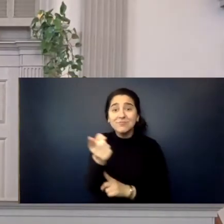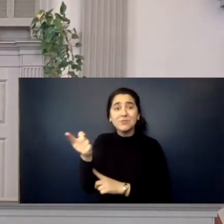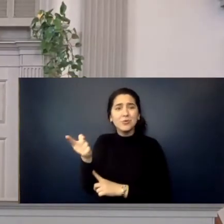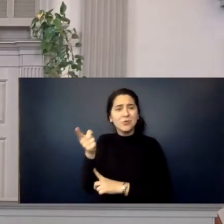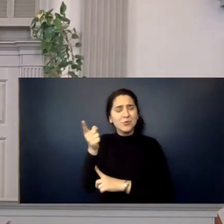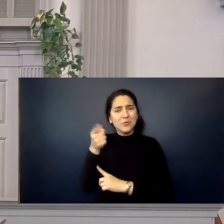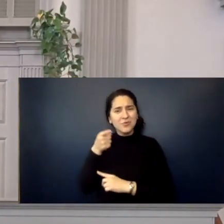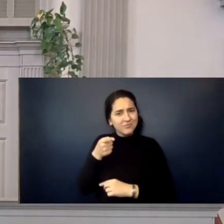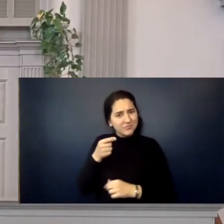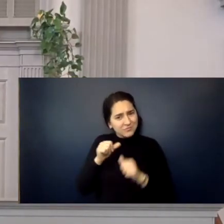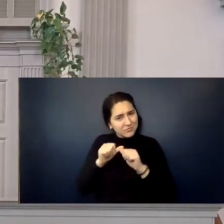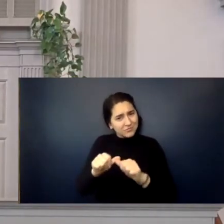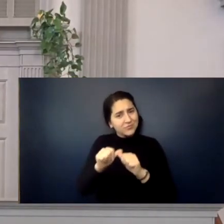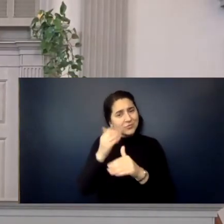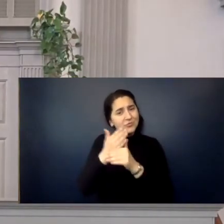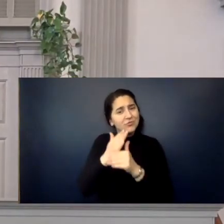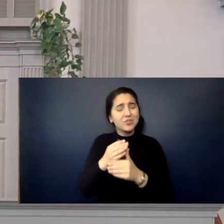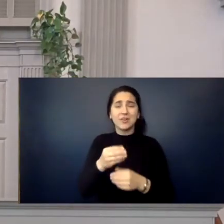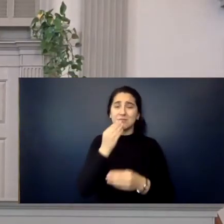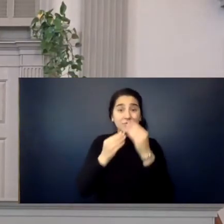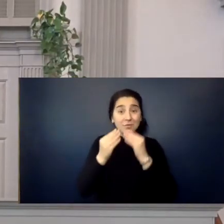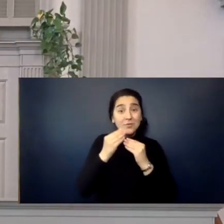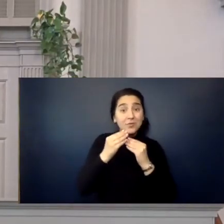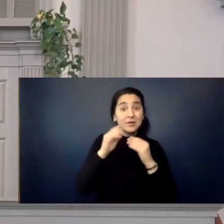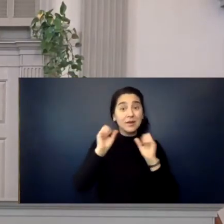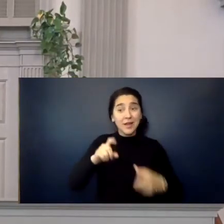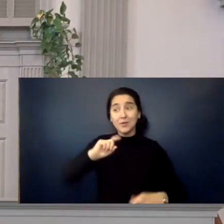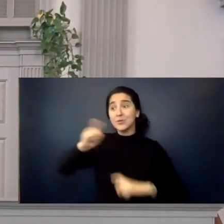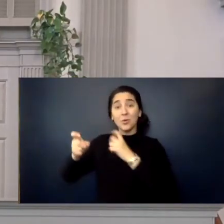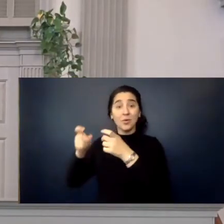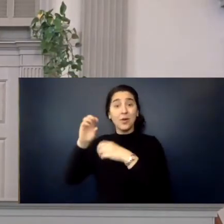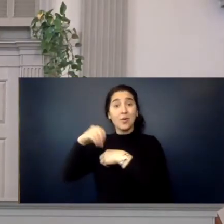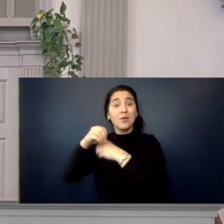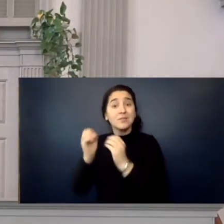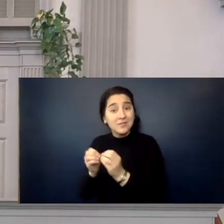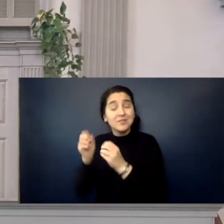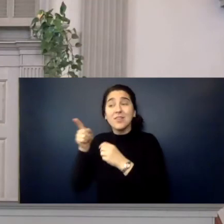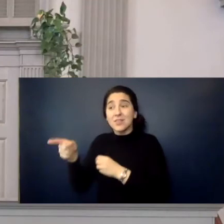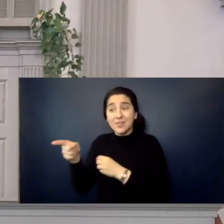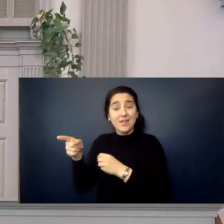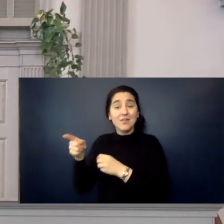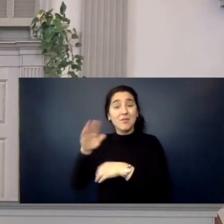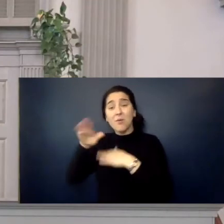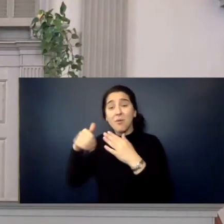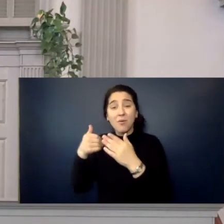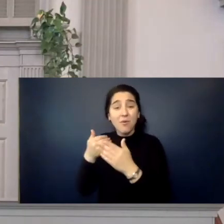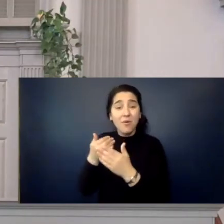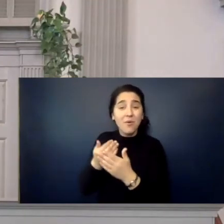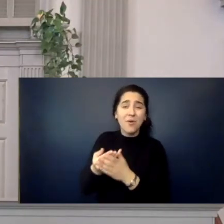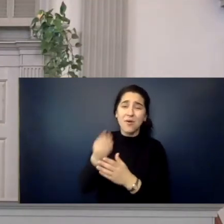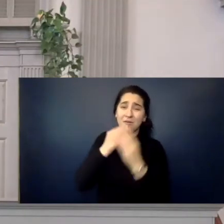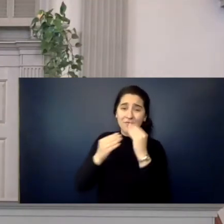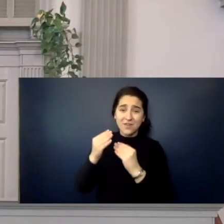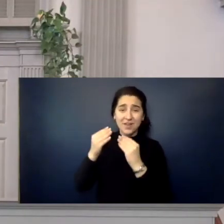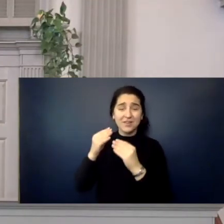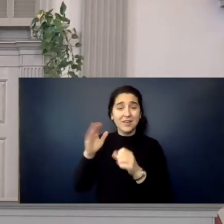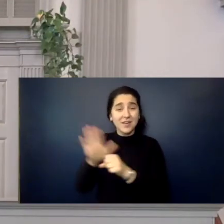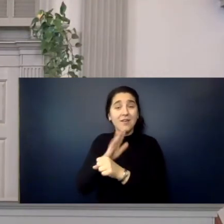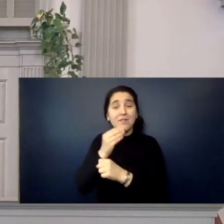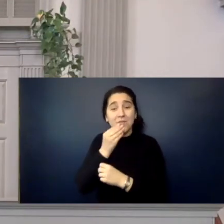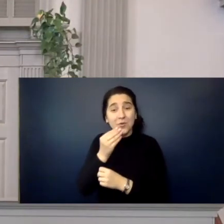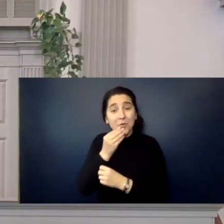Friends, you continue to share this meal by donating to an organization that makes sure that all are